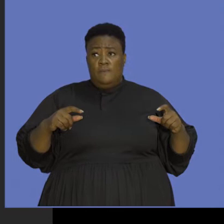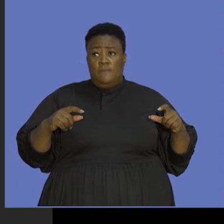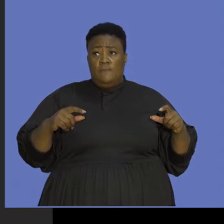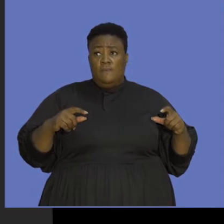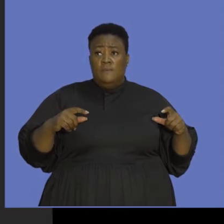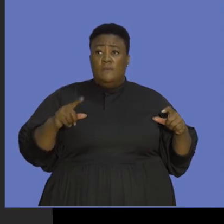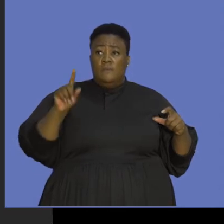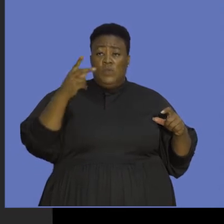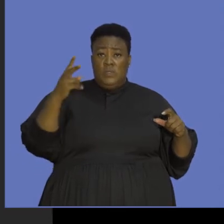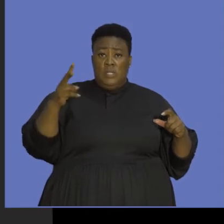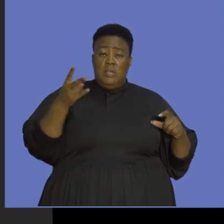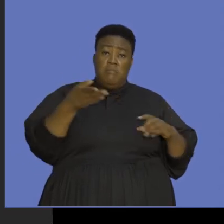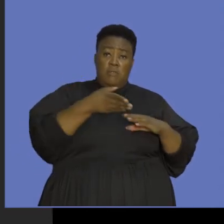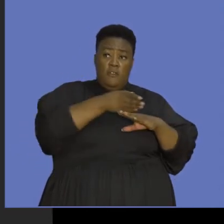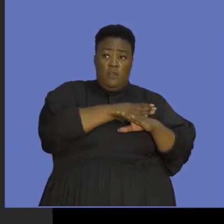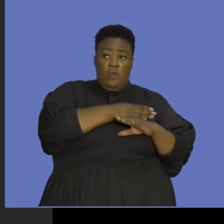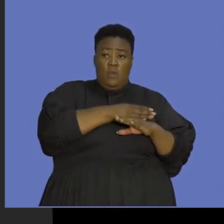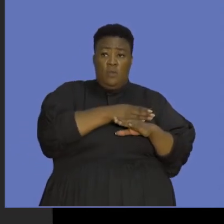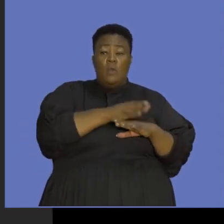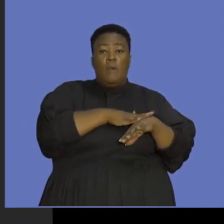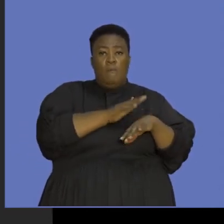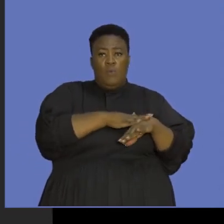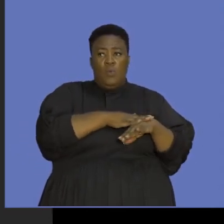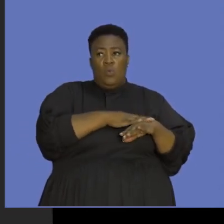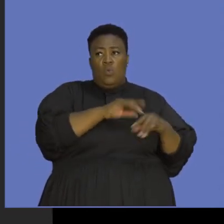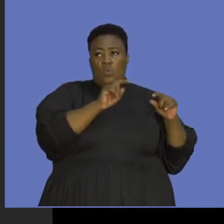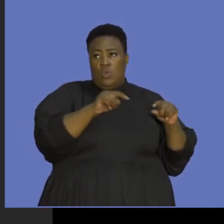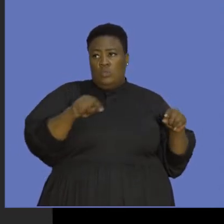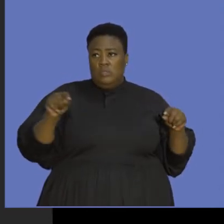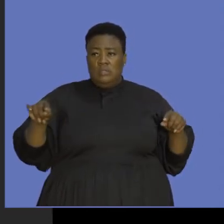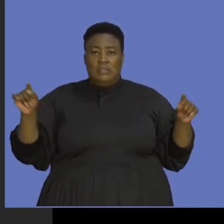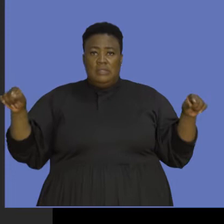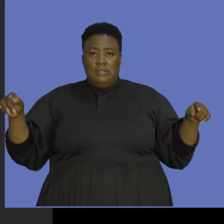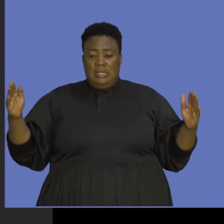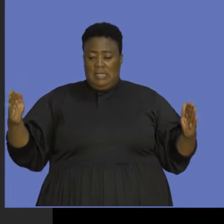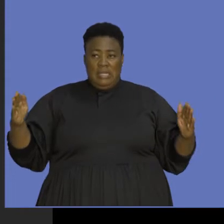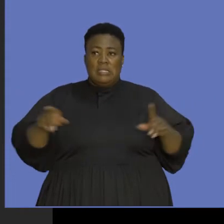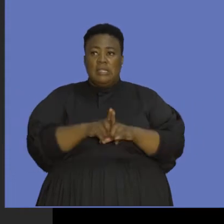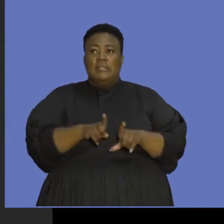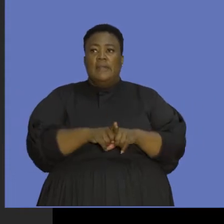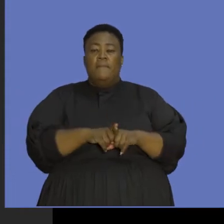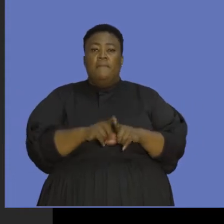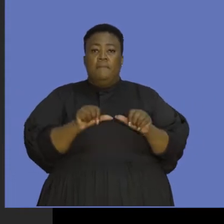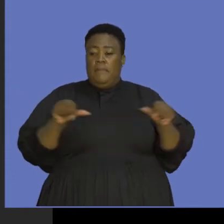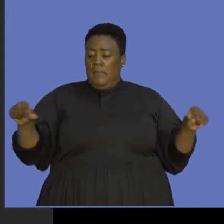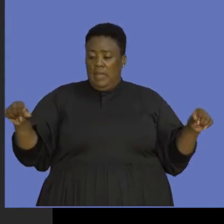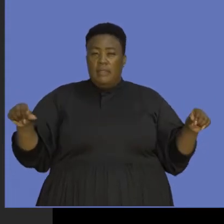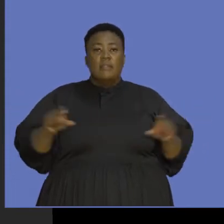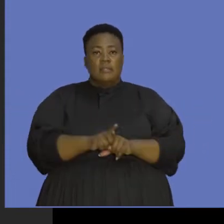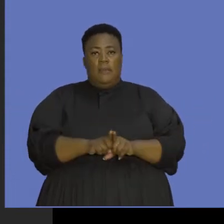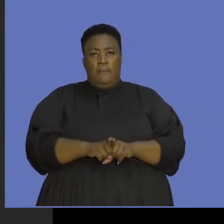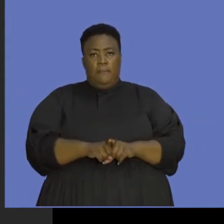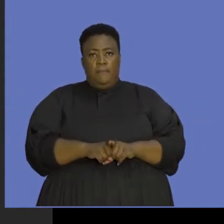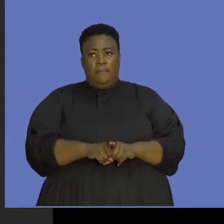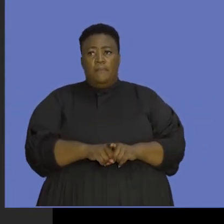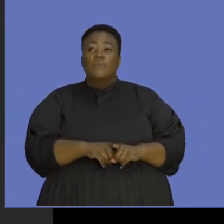you see. So there's the 1.5. There's more dots on the same. Look at the length of tape. That's always going to be the